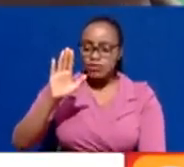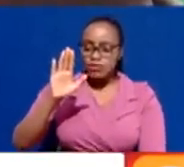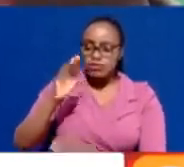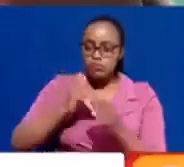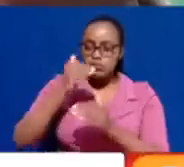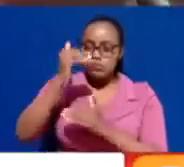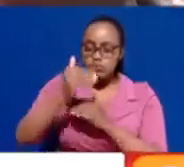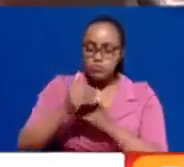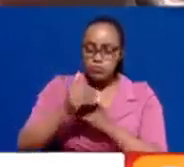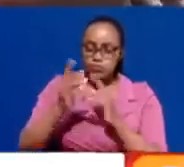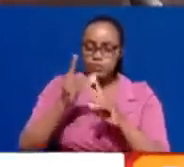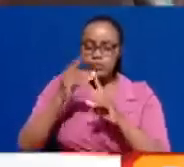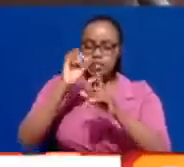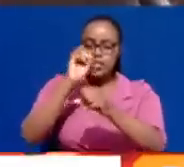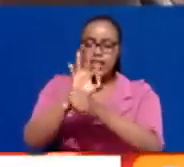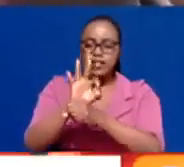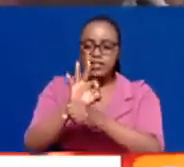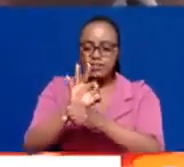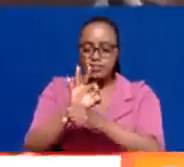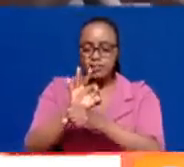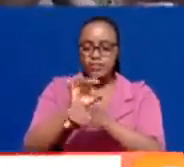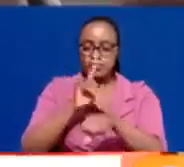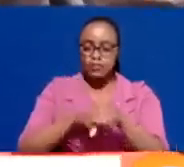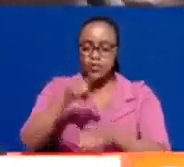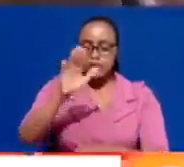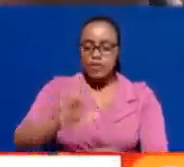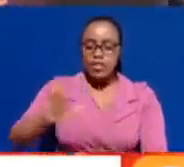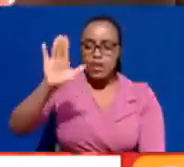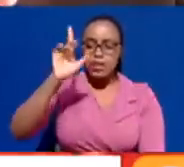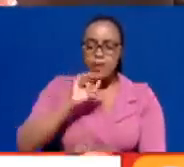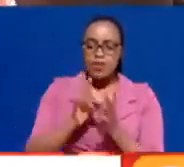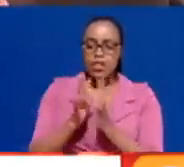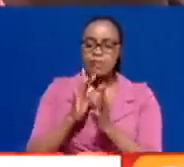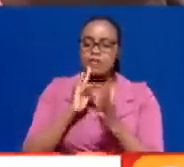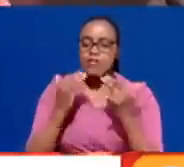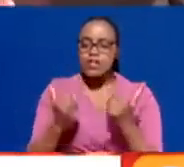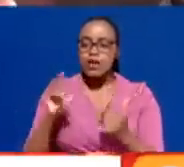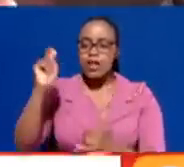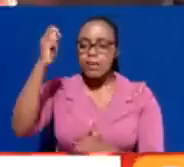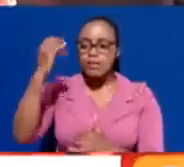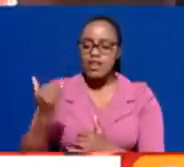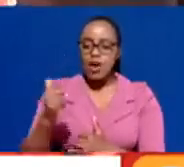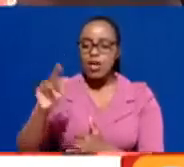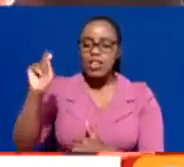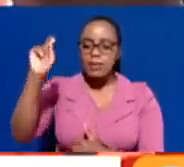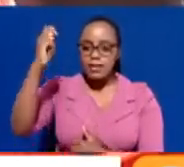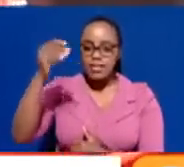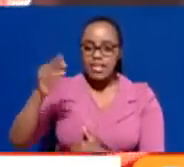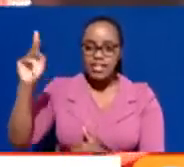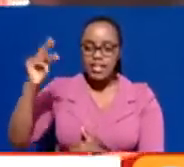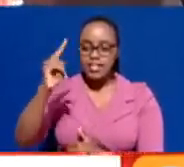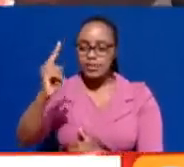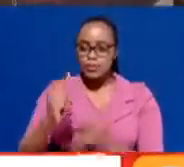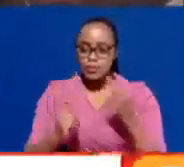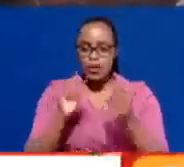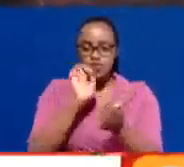baada ya tarehe 13th. Akisha shika Biblia akasema yeye ndio rais mteule, yeye ndio rais wa Kenya. Akuje